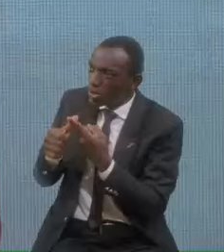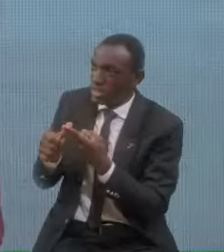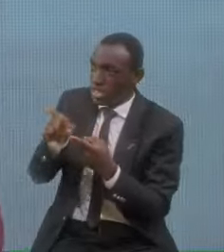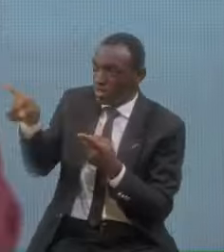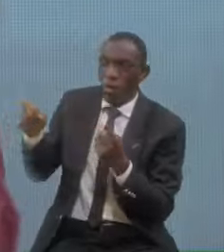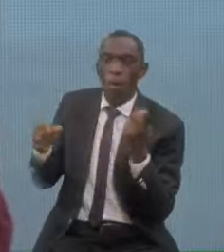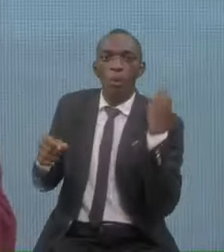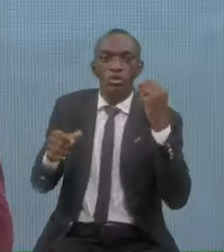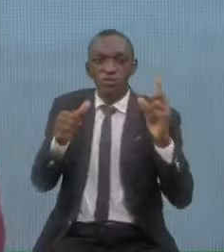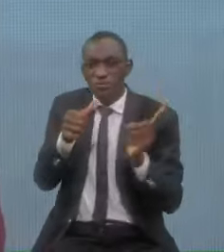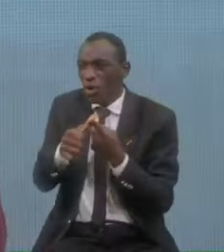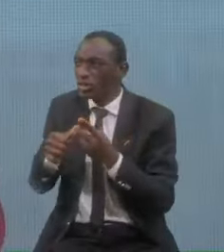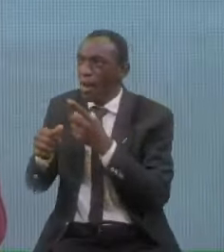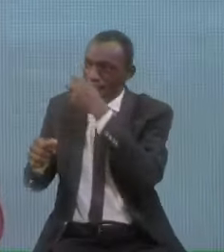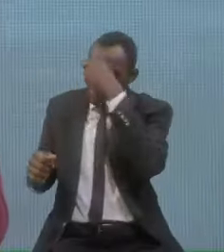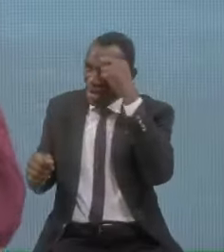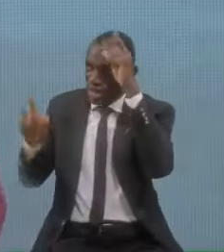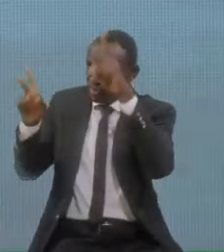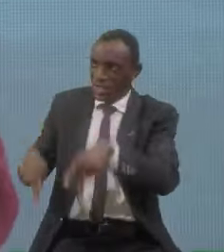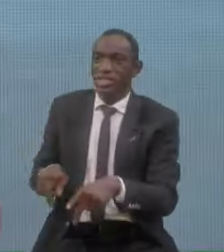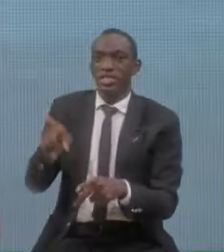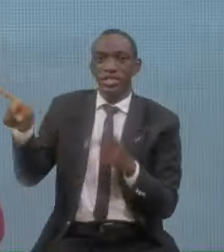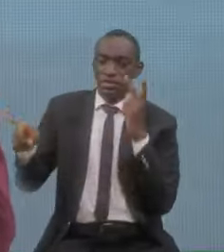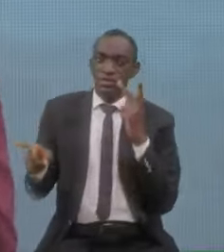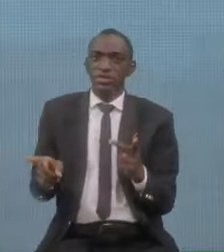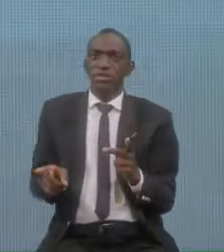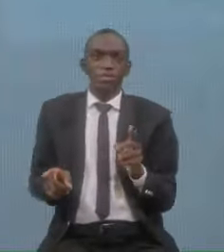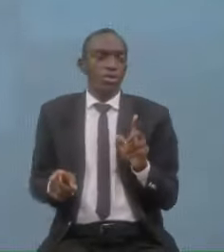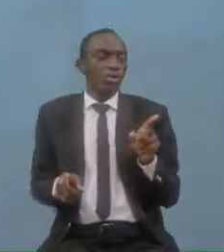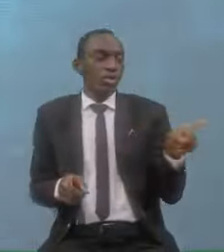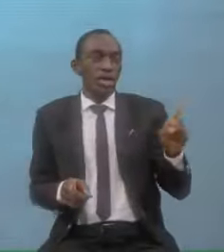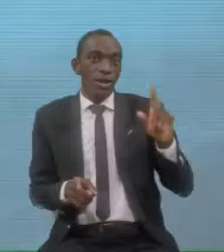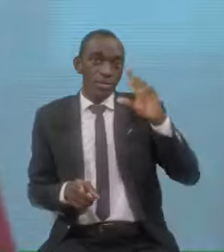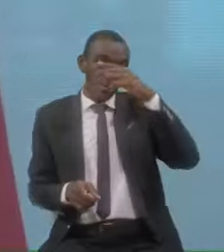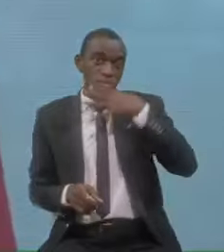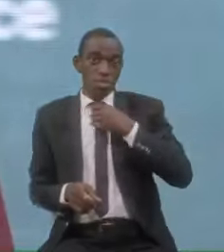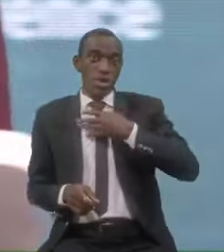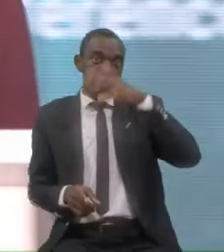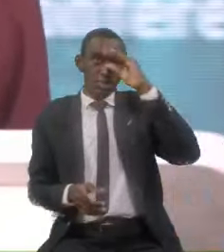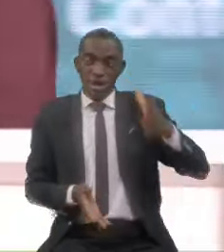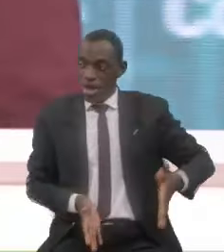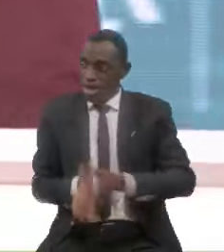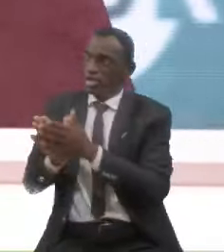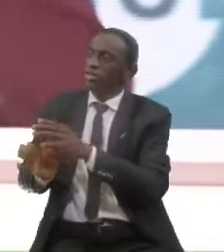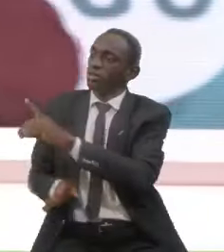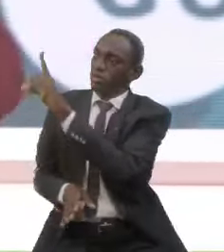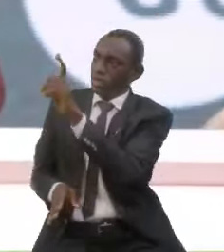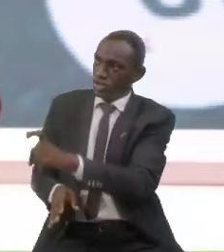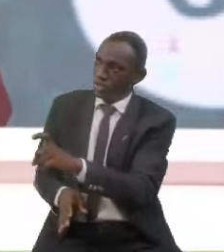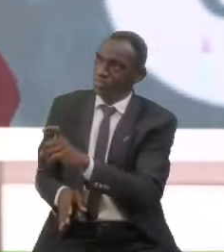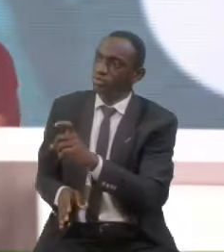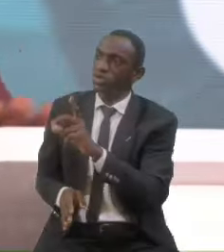seeing, minister. And then he said, I have a question. I said, please go ahead, ask your question. He